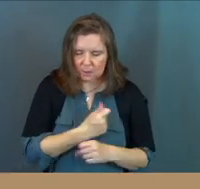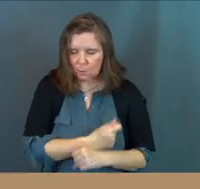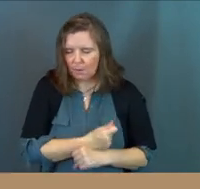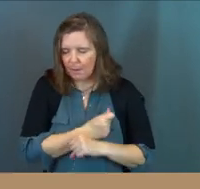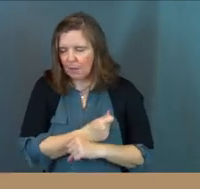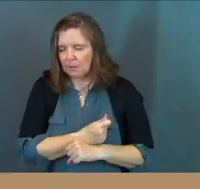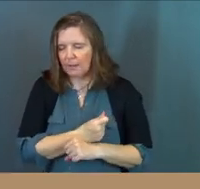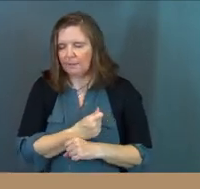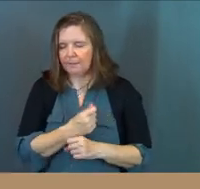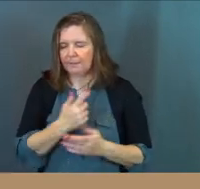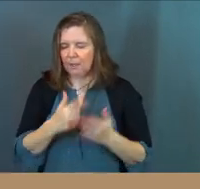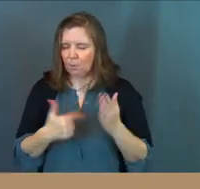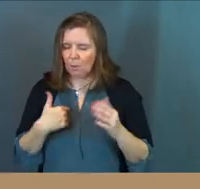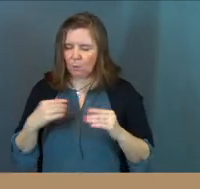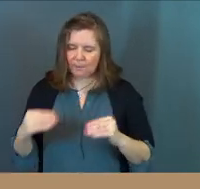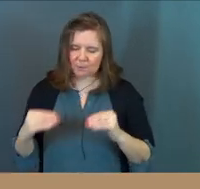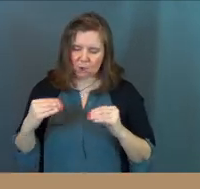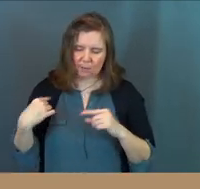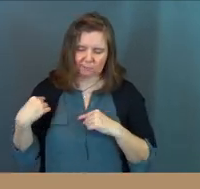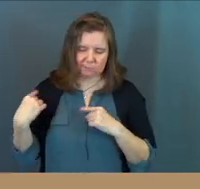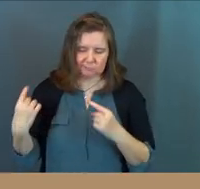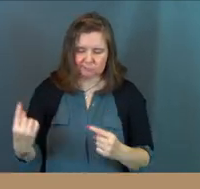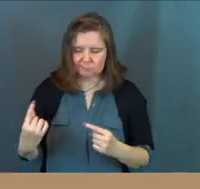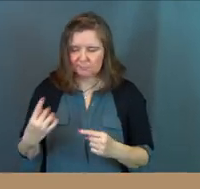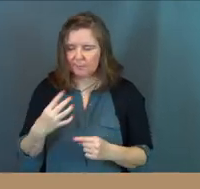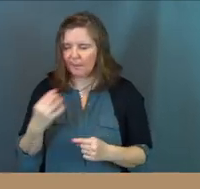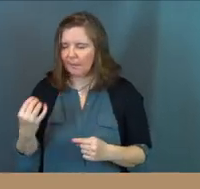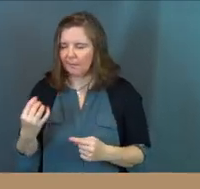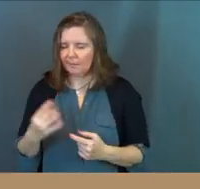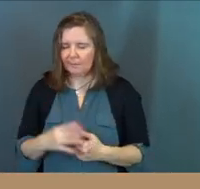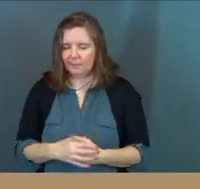God, in what we've been taught up to this point.